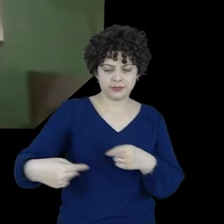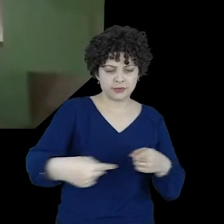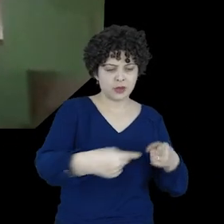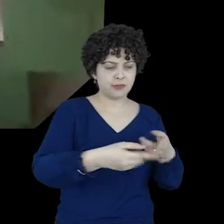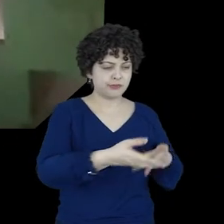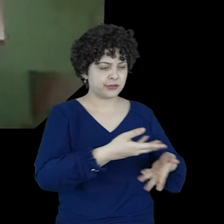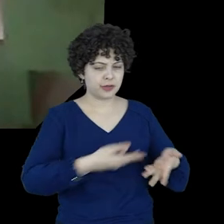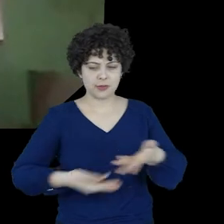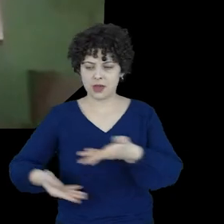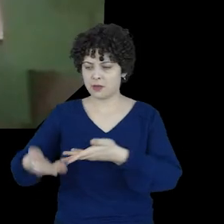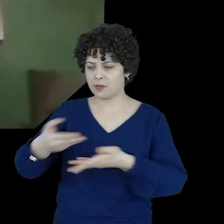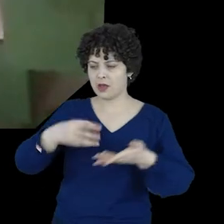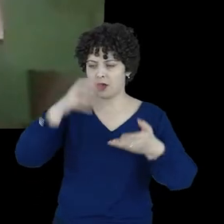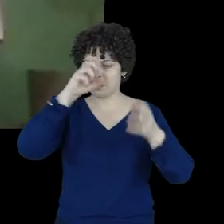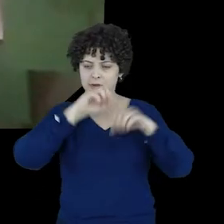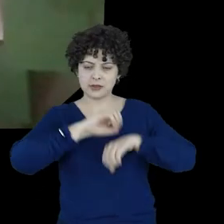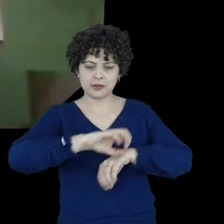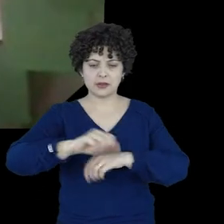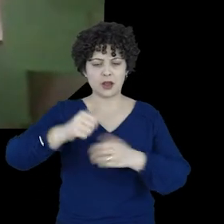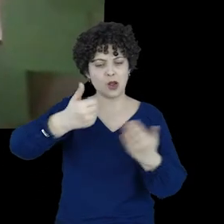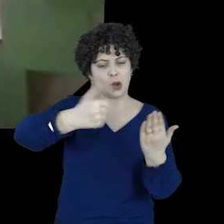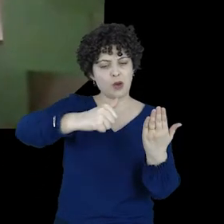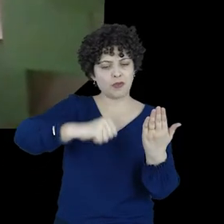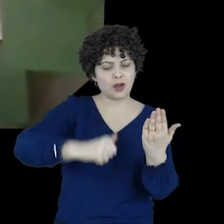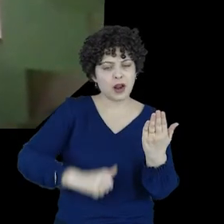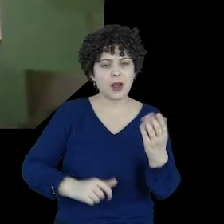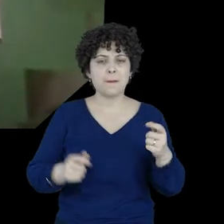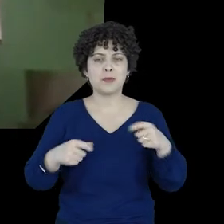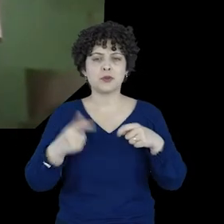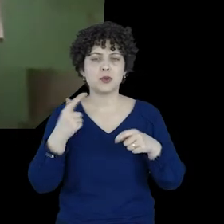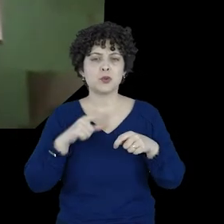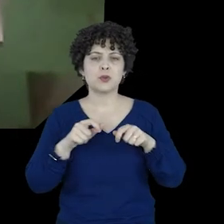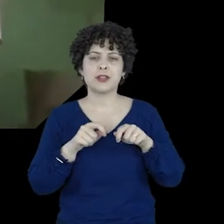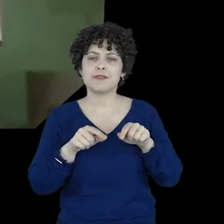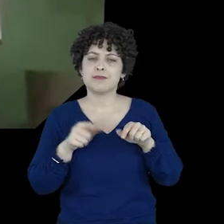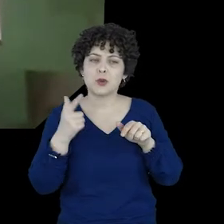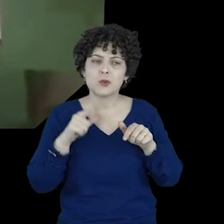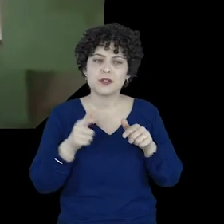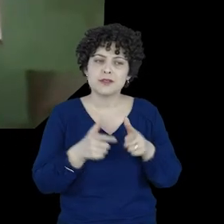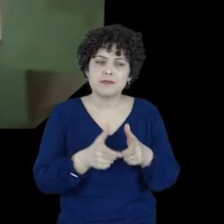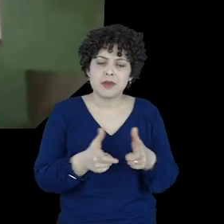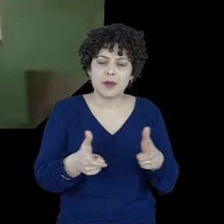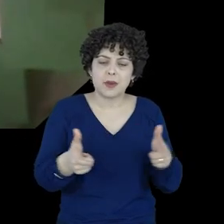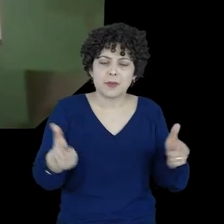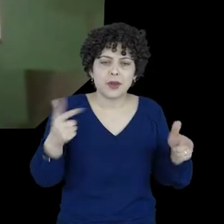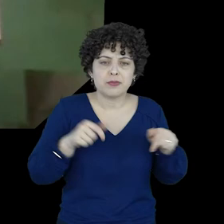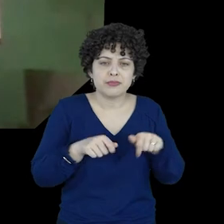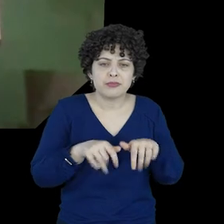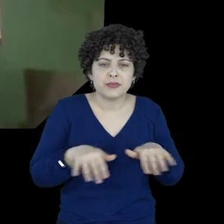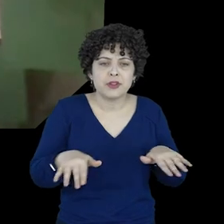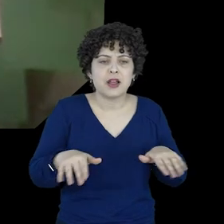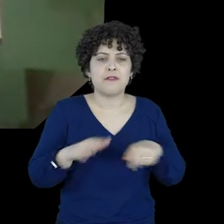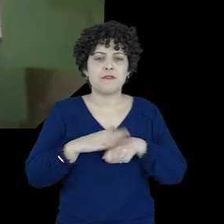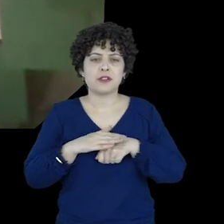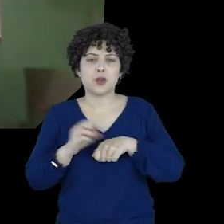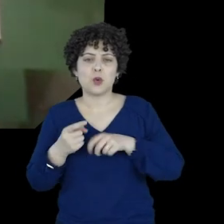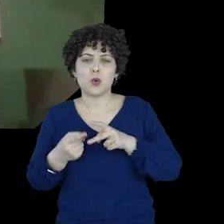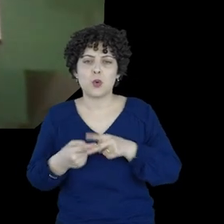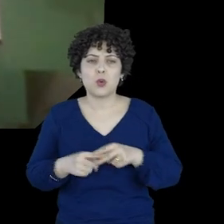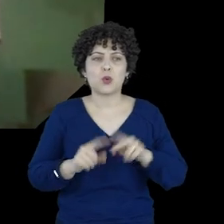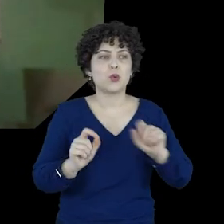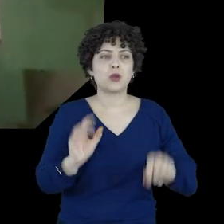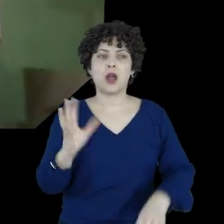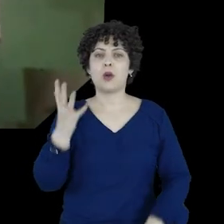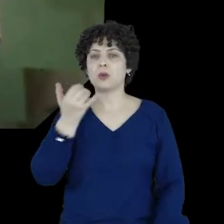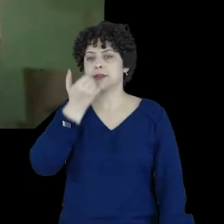to know and learn from each other in order to appreciate how these can go a long way to either making